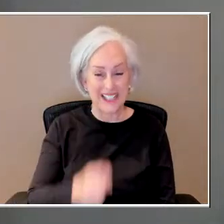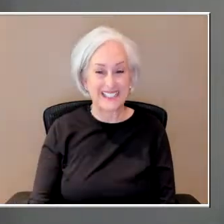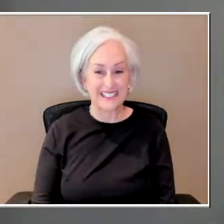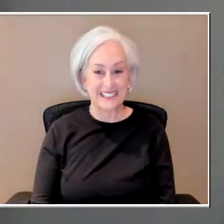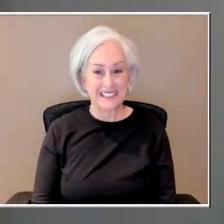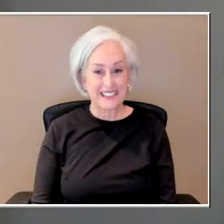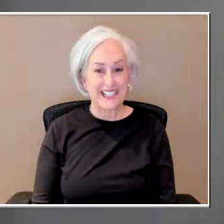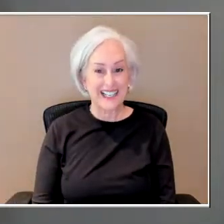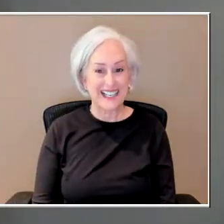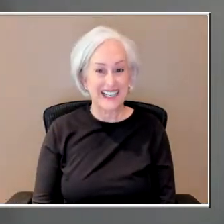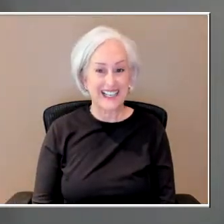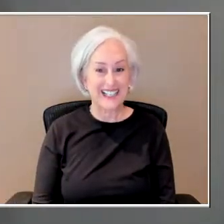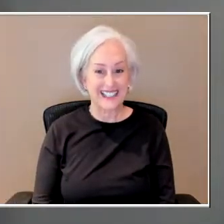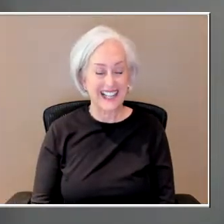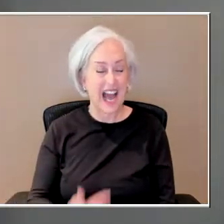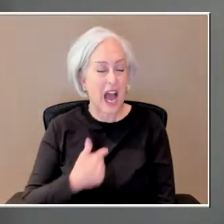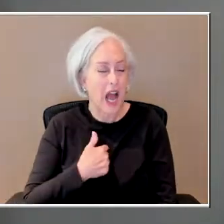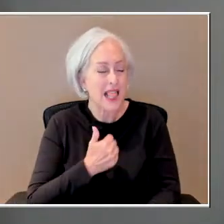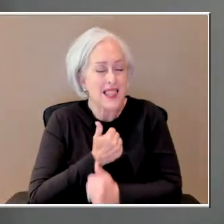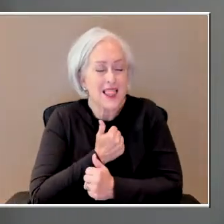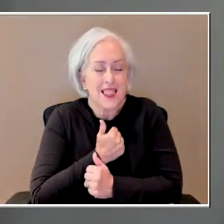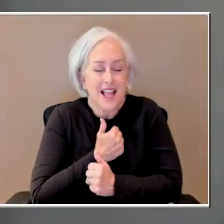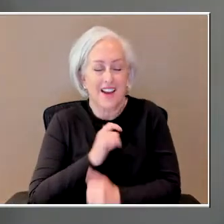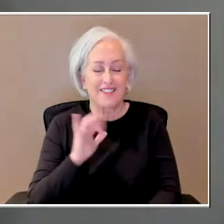I loved it, and I was